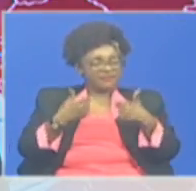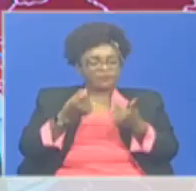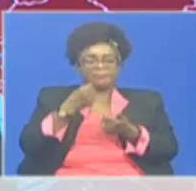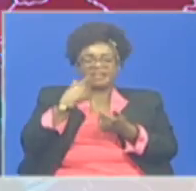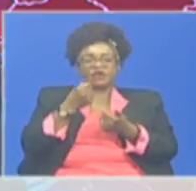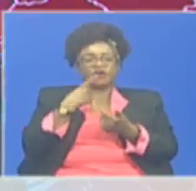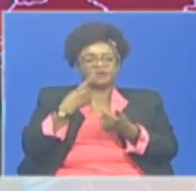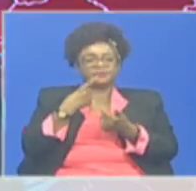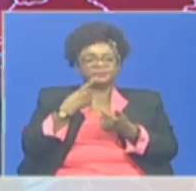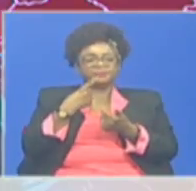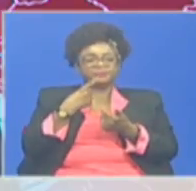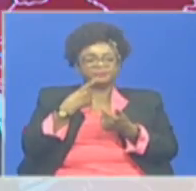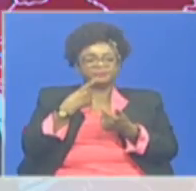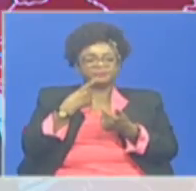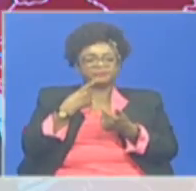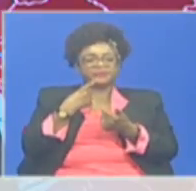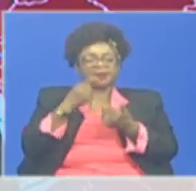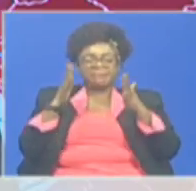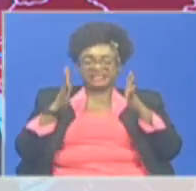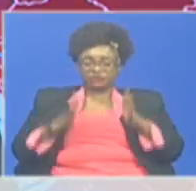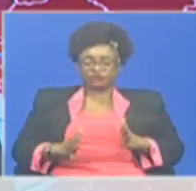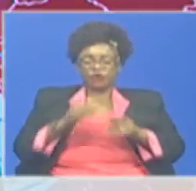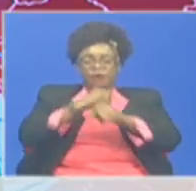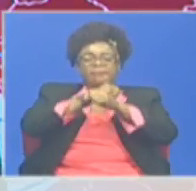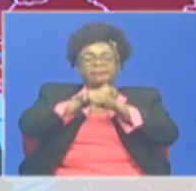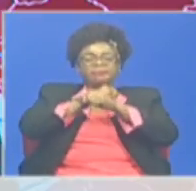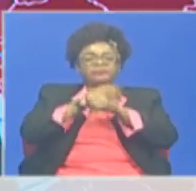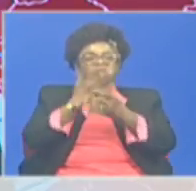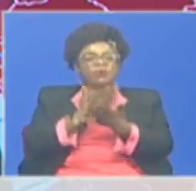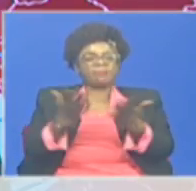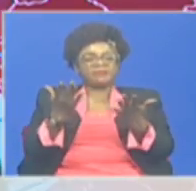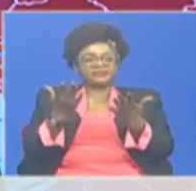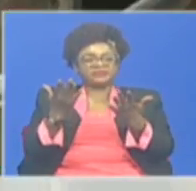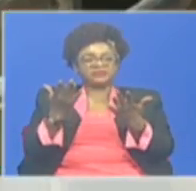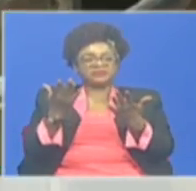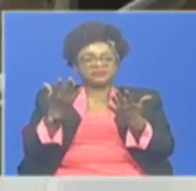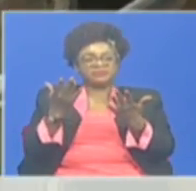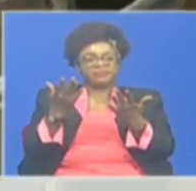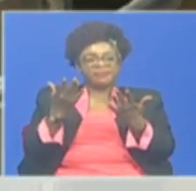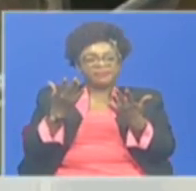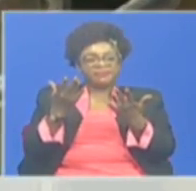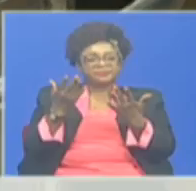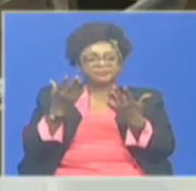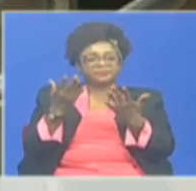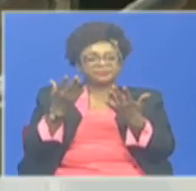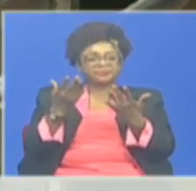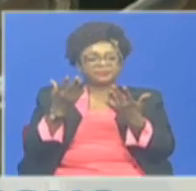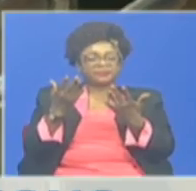and personal protective equipment. Take a look.